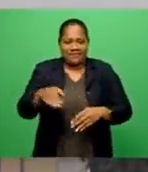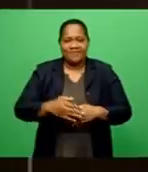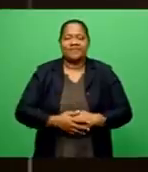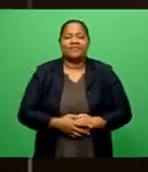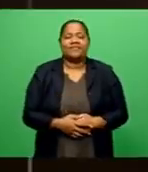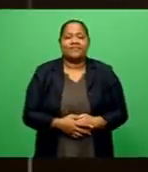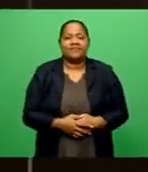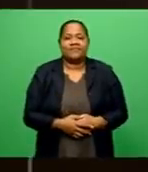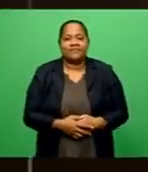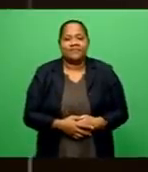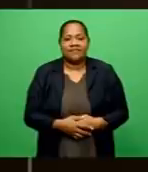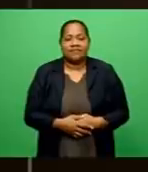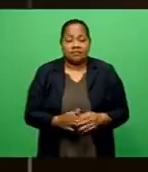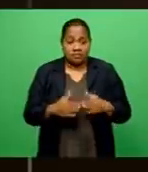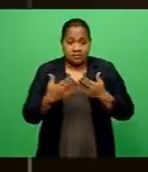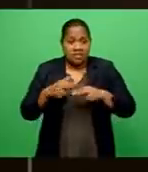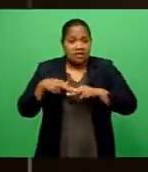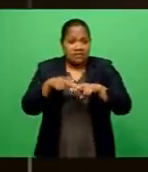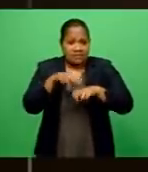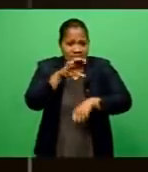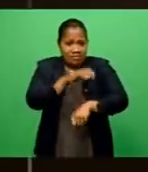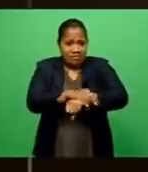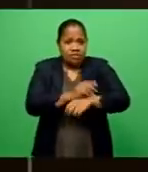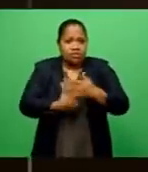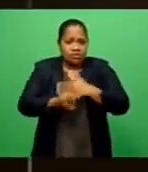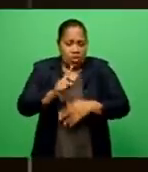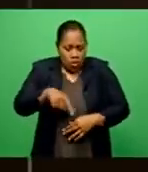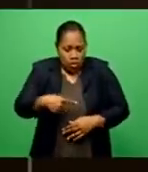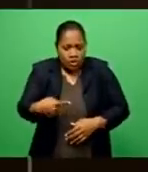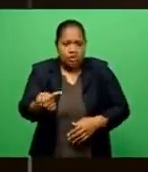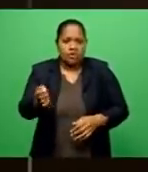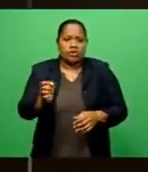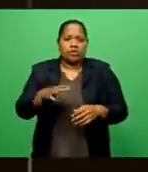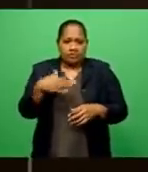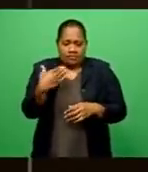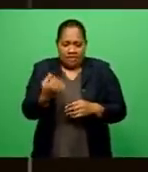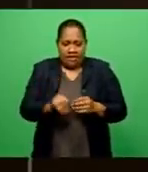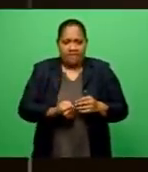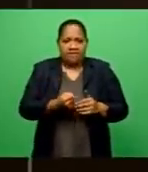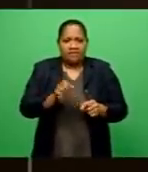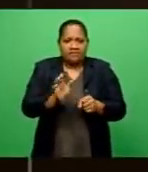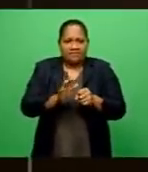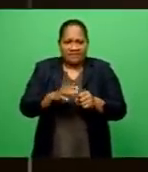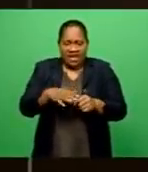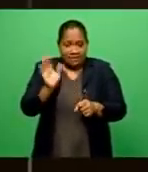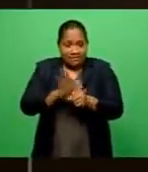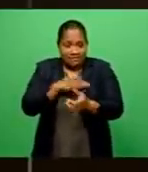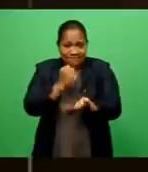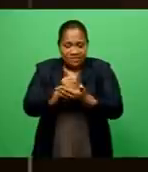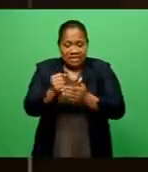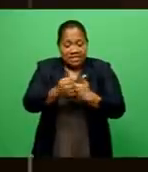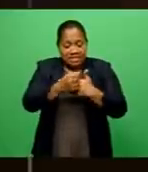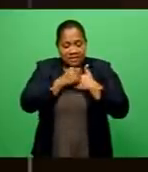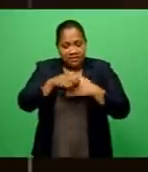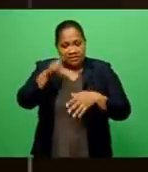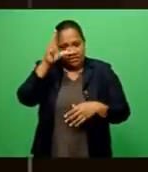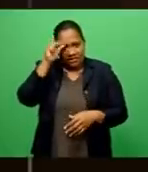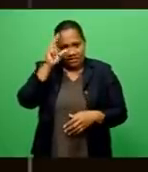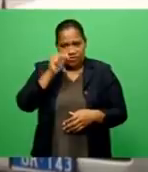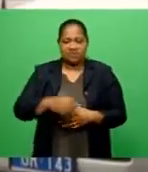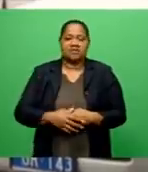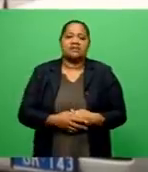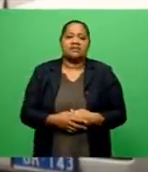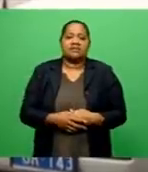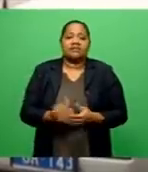News. Meanwhile, the Fiji Police Force will continue to enforce measures in place to ensure the safety of Fijians post-TC Yasa.